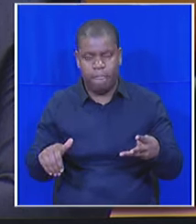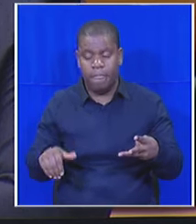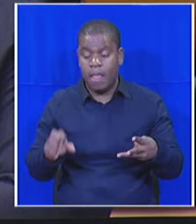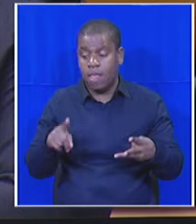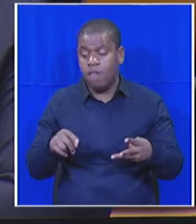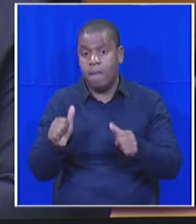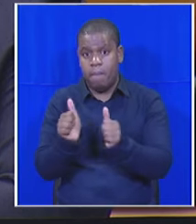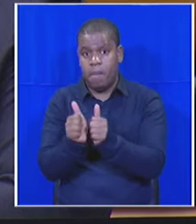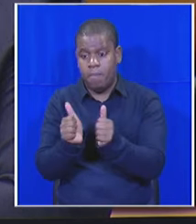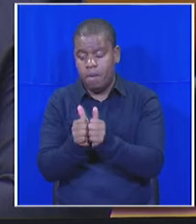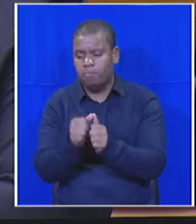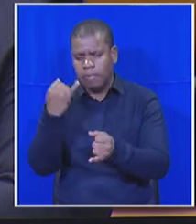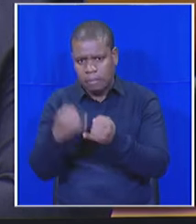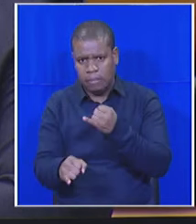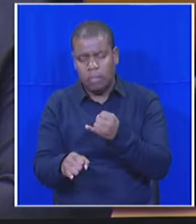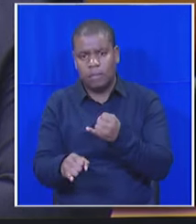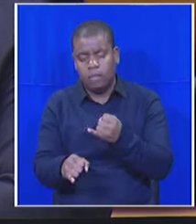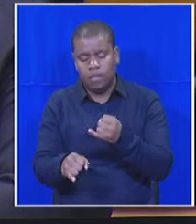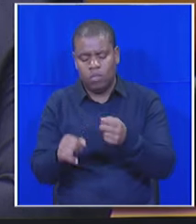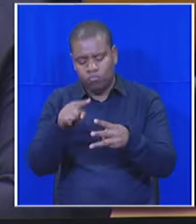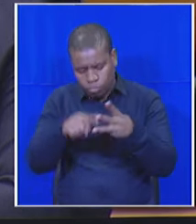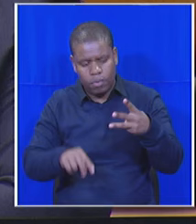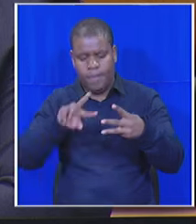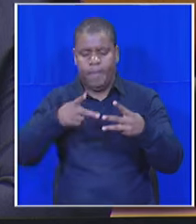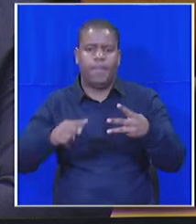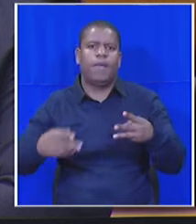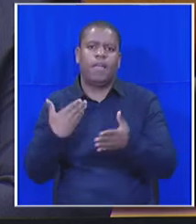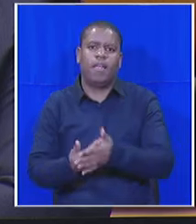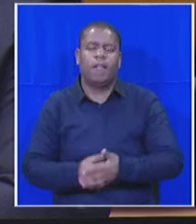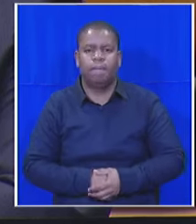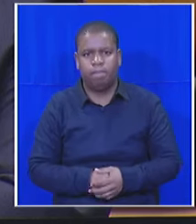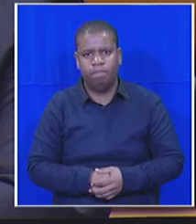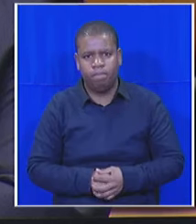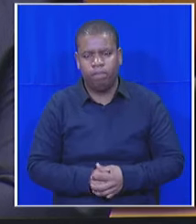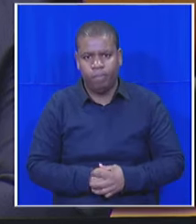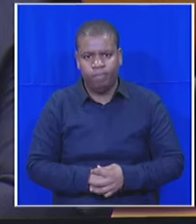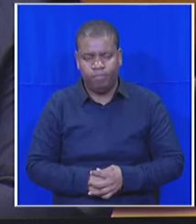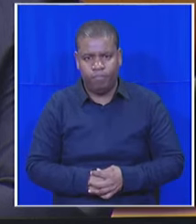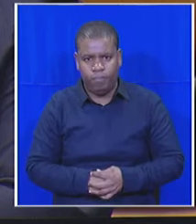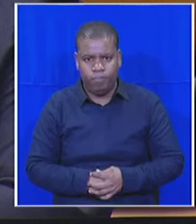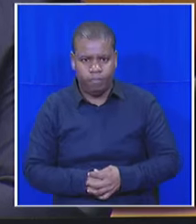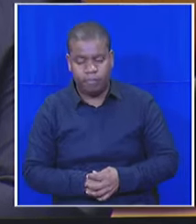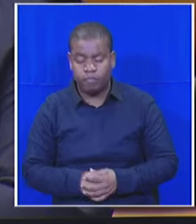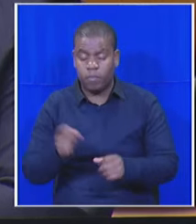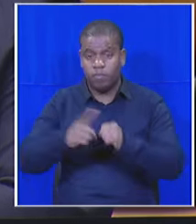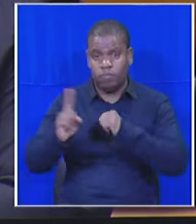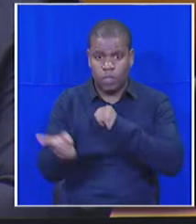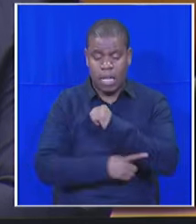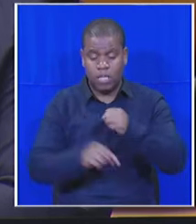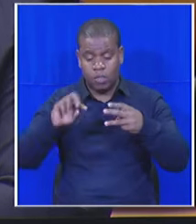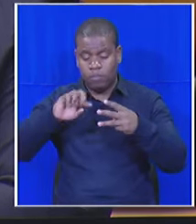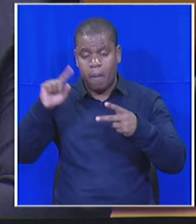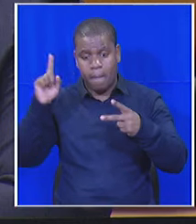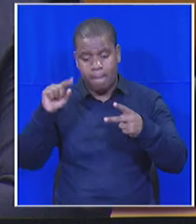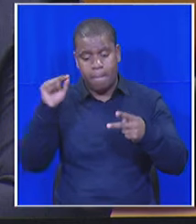a member inadvertently presses the wrong button, the member may thereafter press the correct button. The last button pressed